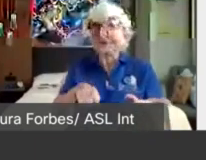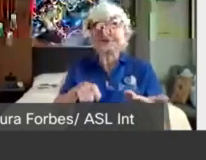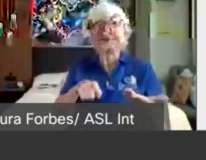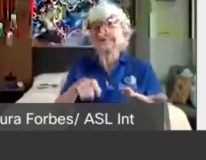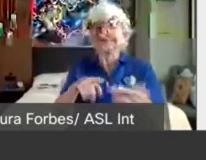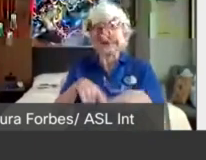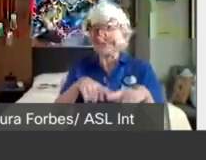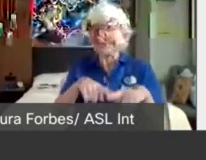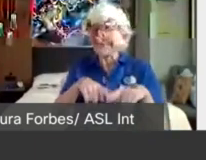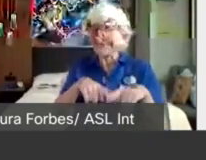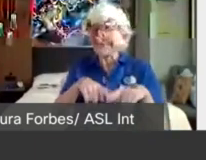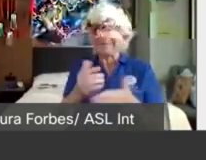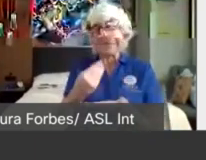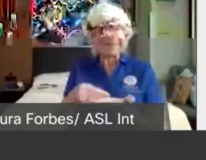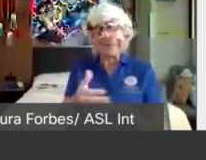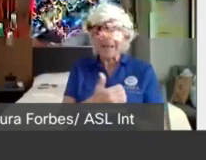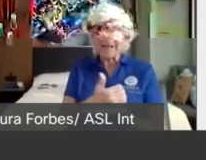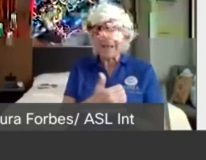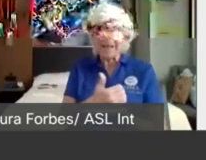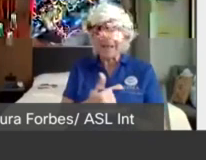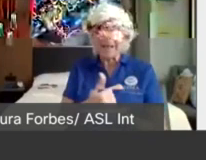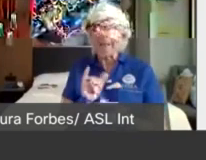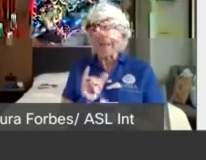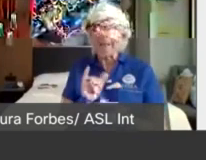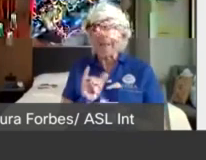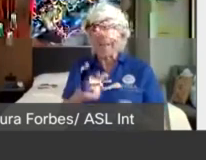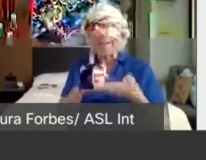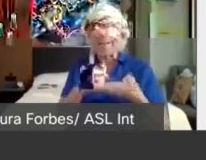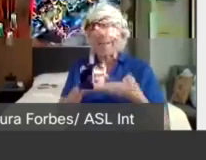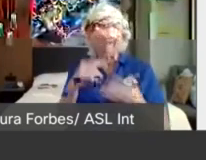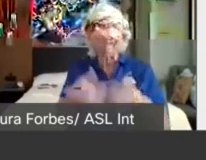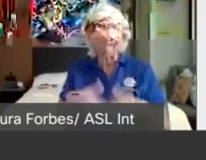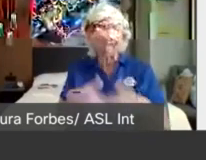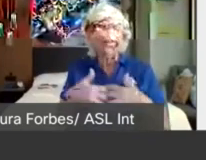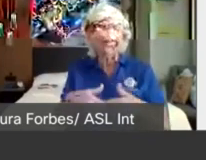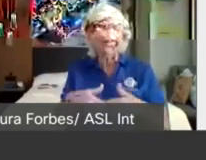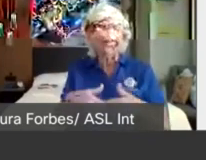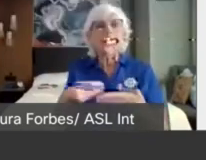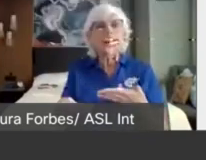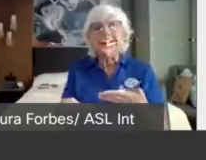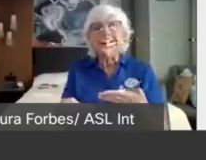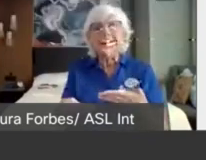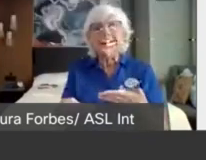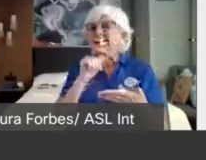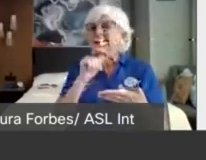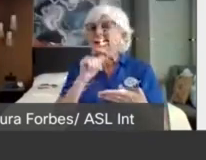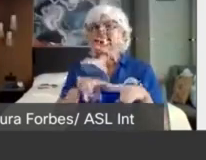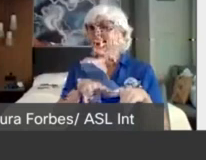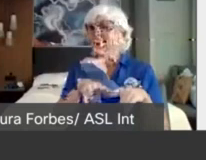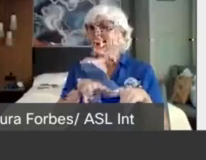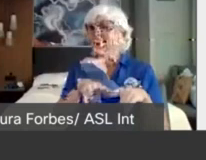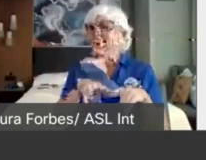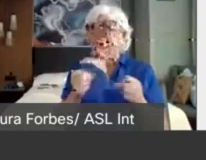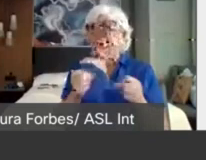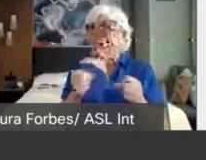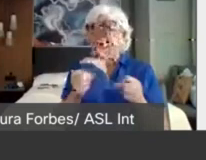as generator assistance. You don't want to hold up that kind of assistance because it is not dependent, I said income, on insurance. So let me clarify that.